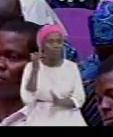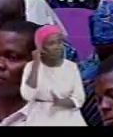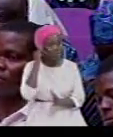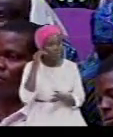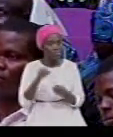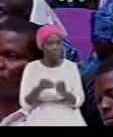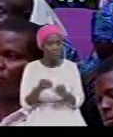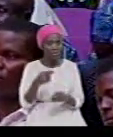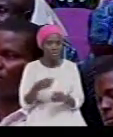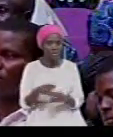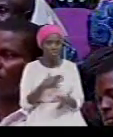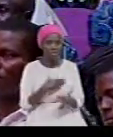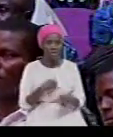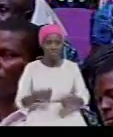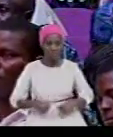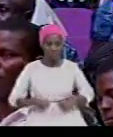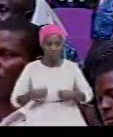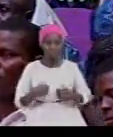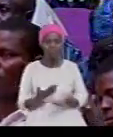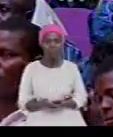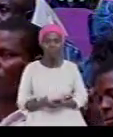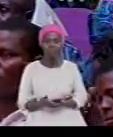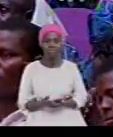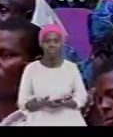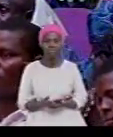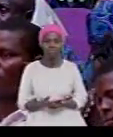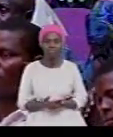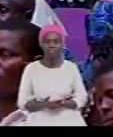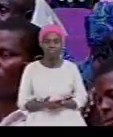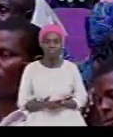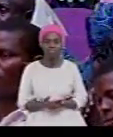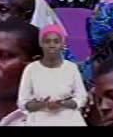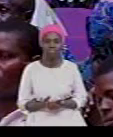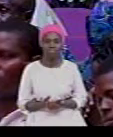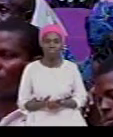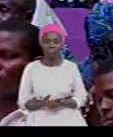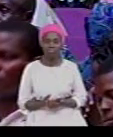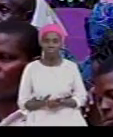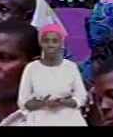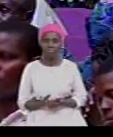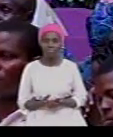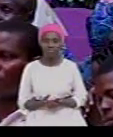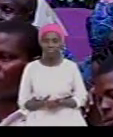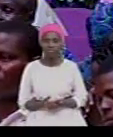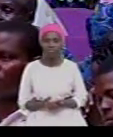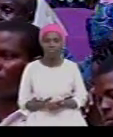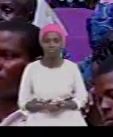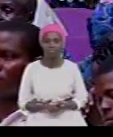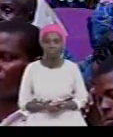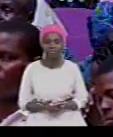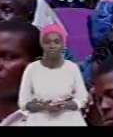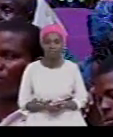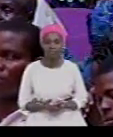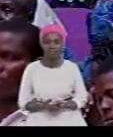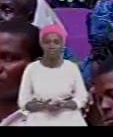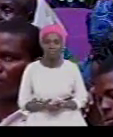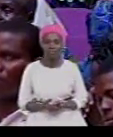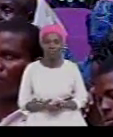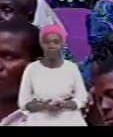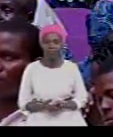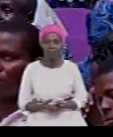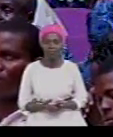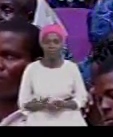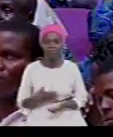your address. If you are writing on the slips, please, preferably, you write